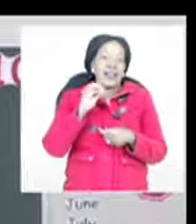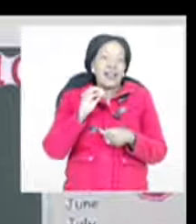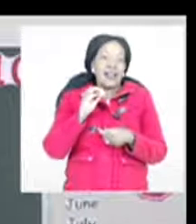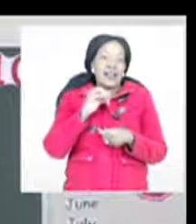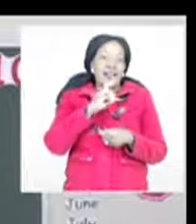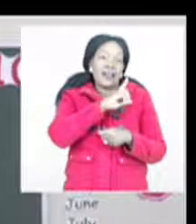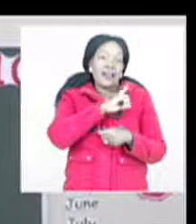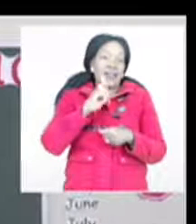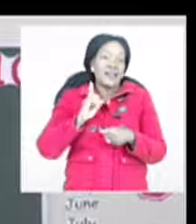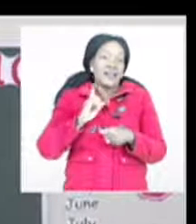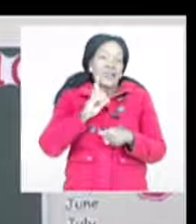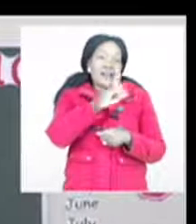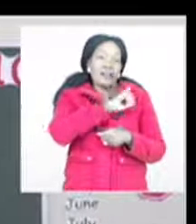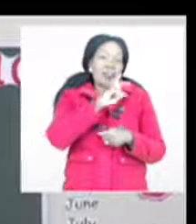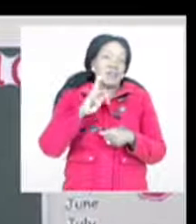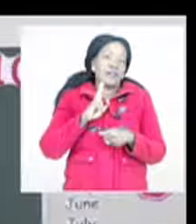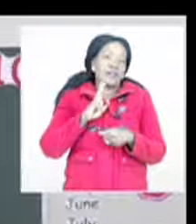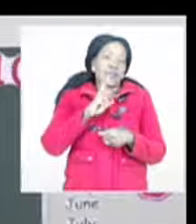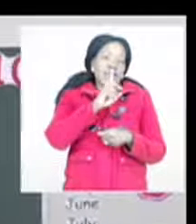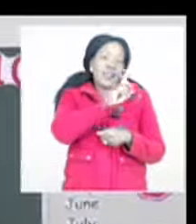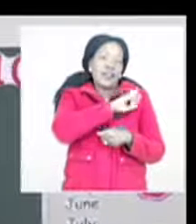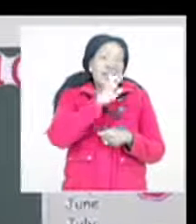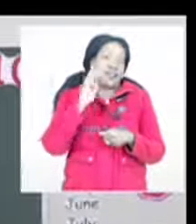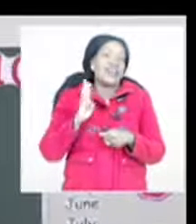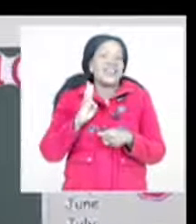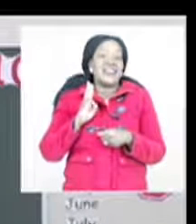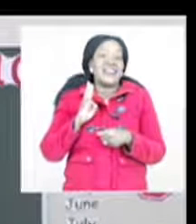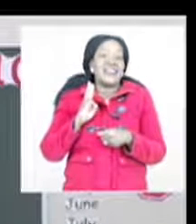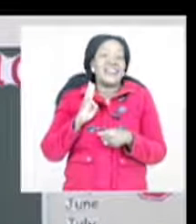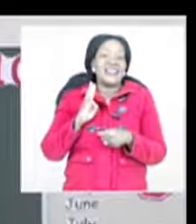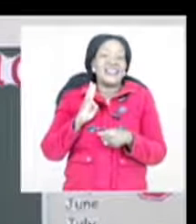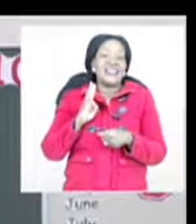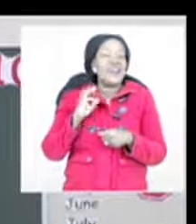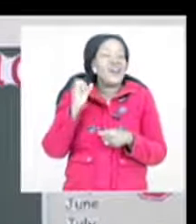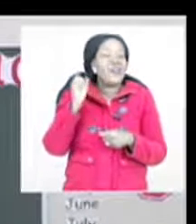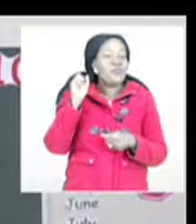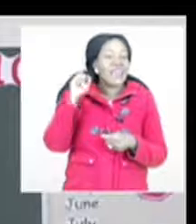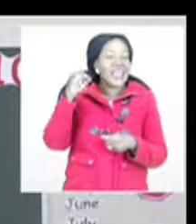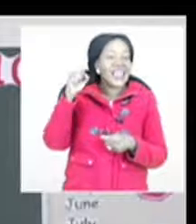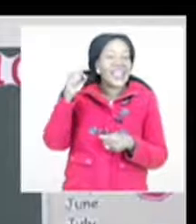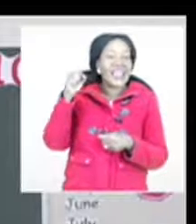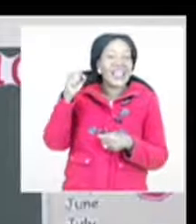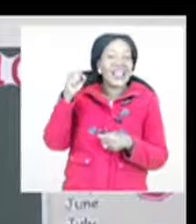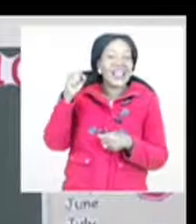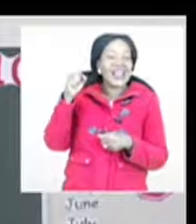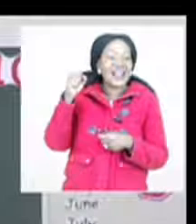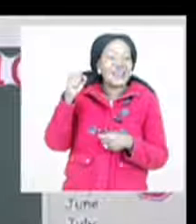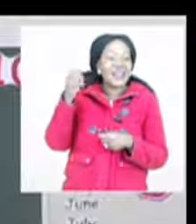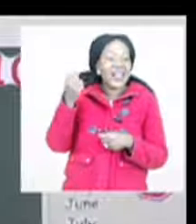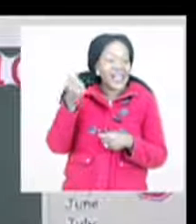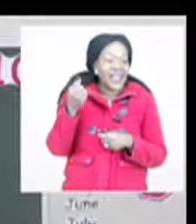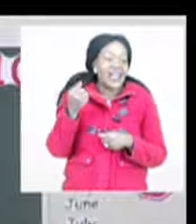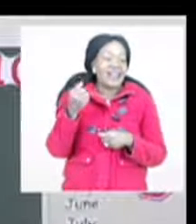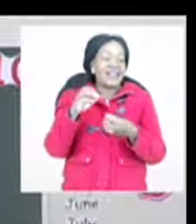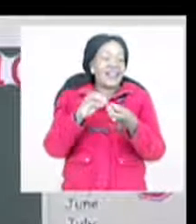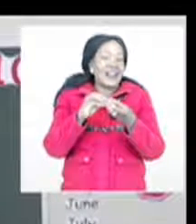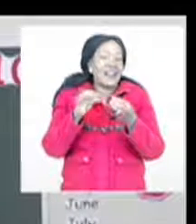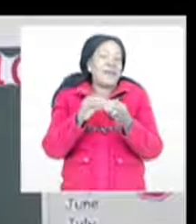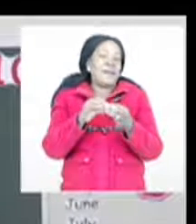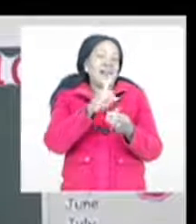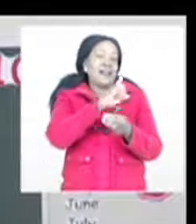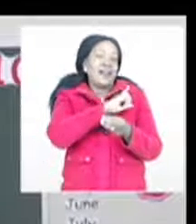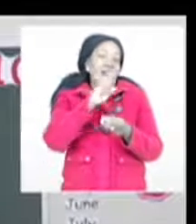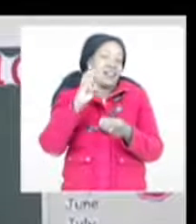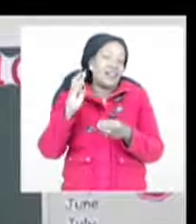10, 11, 12, 13. Yay, that gives us a total number of